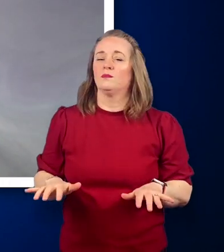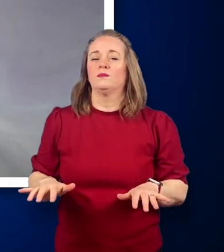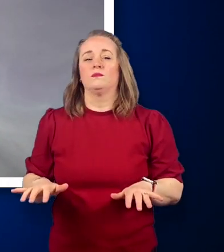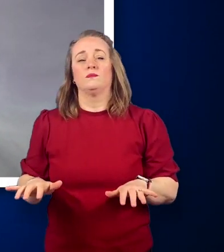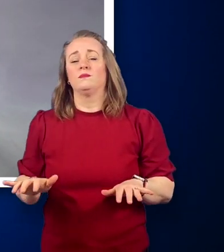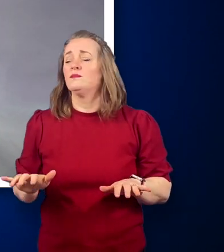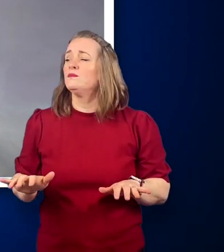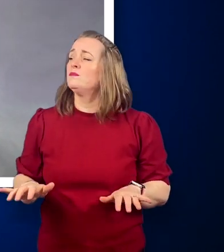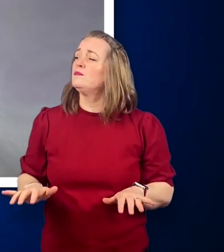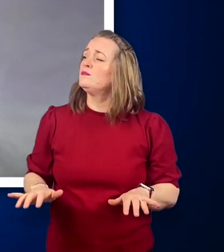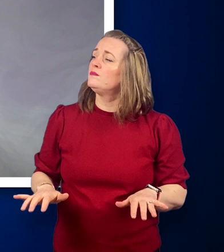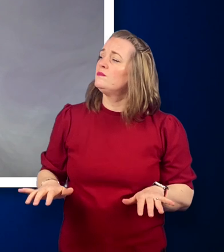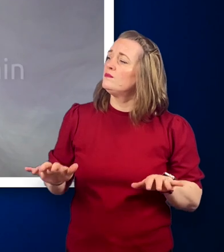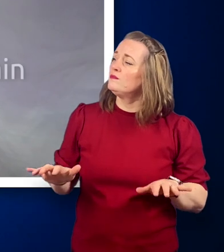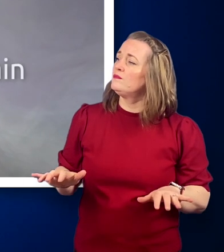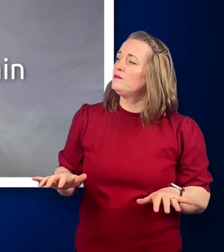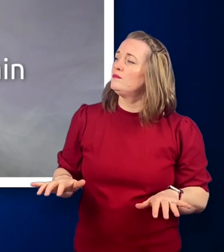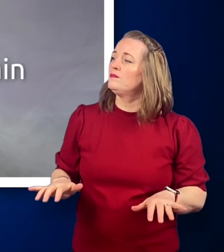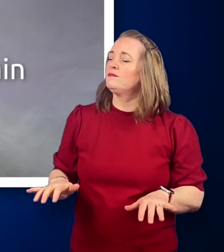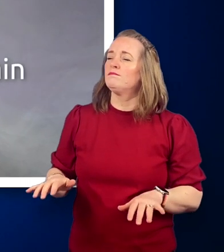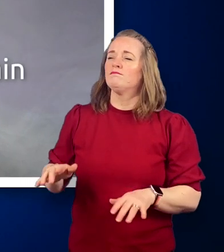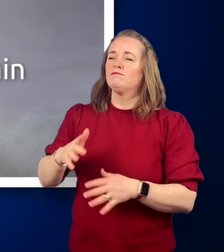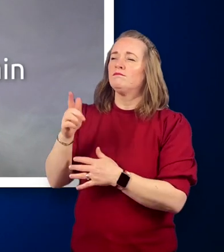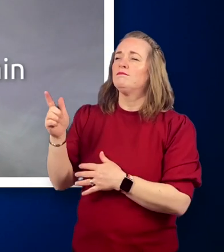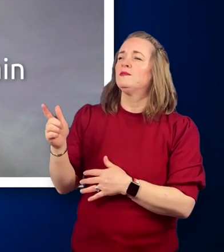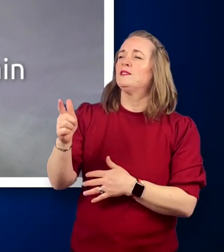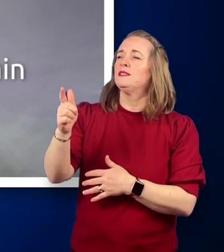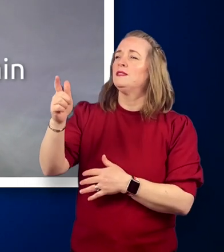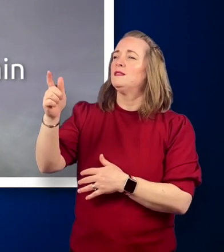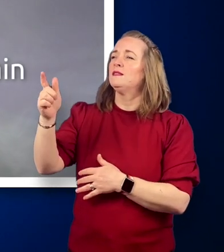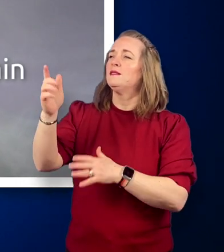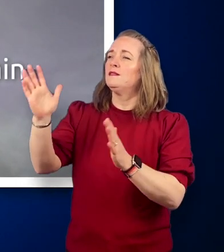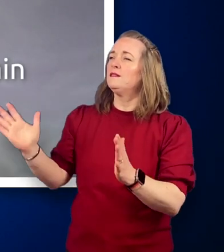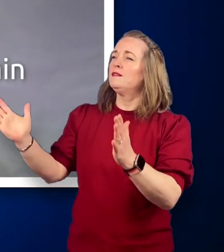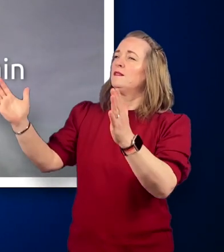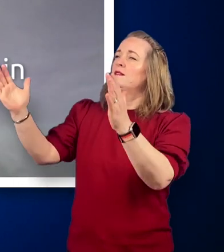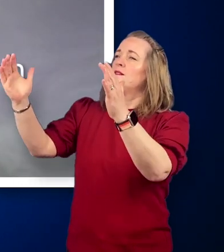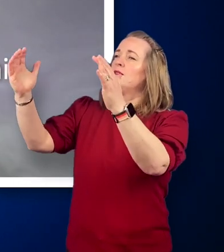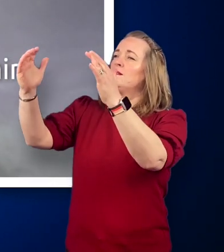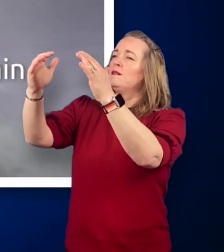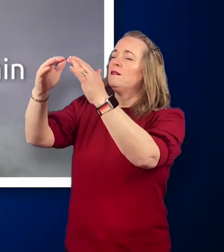Here.